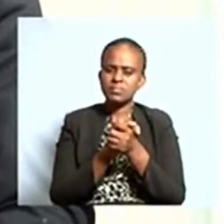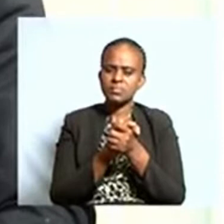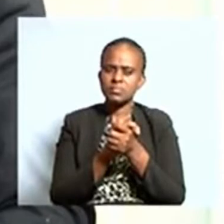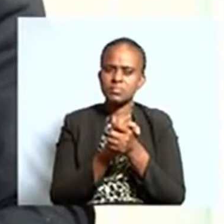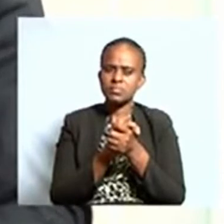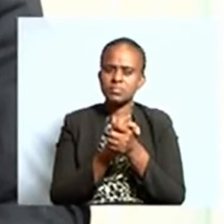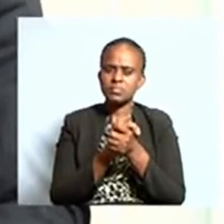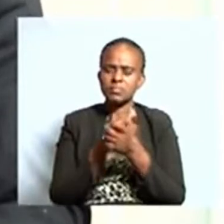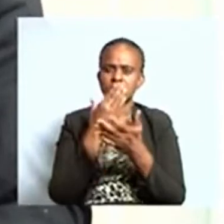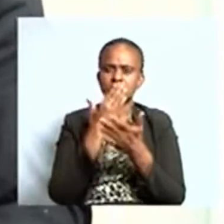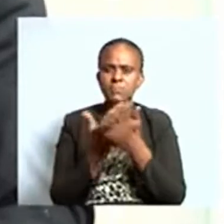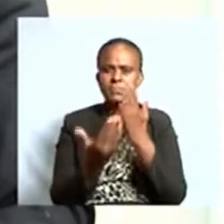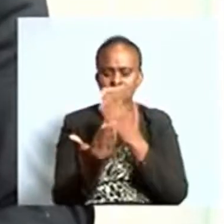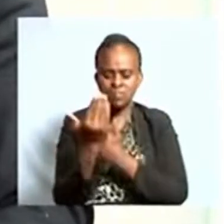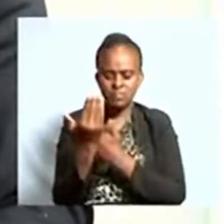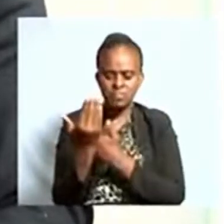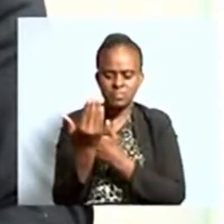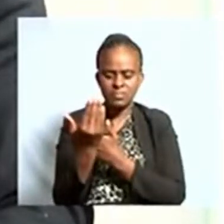Hello, good morning.